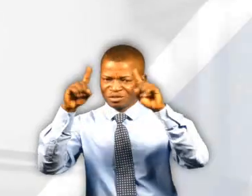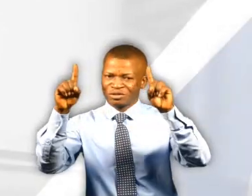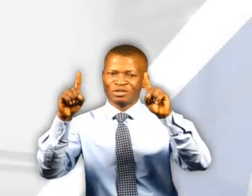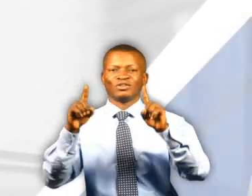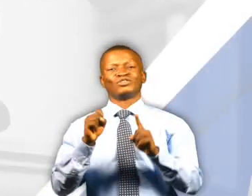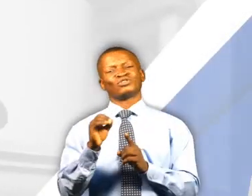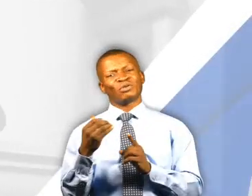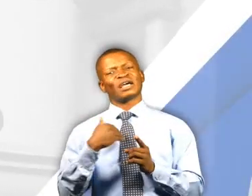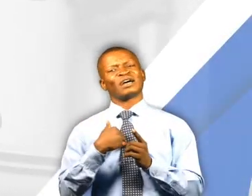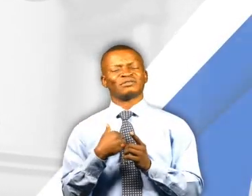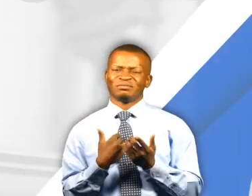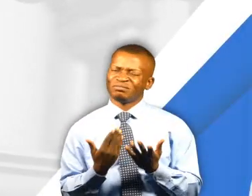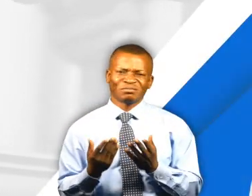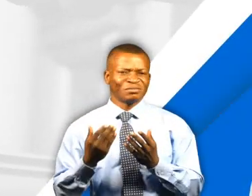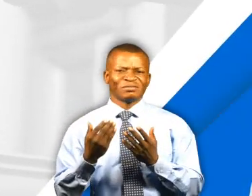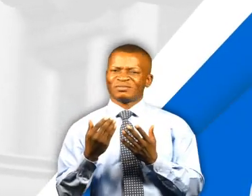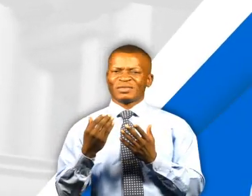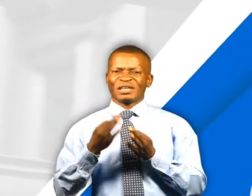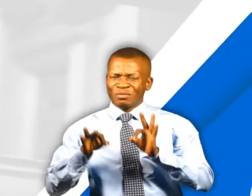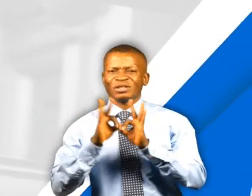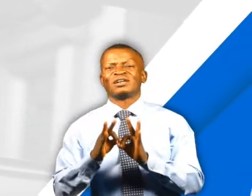achieve your target. So logistic,